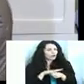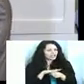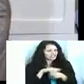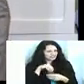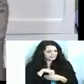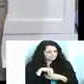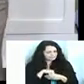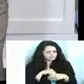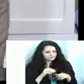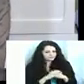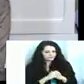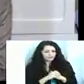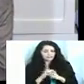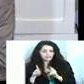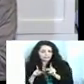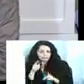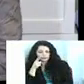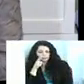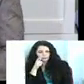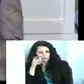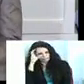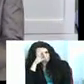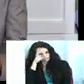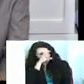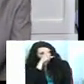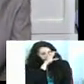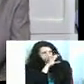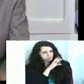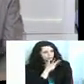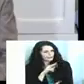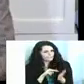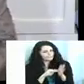as a people who are searching for faith, searching for what it